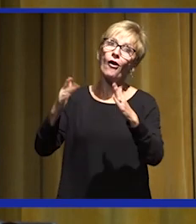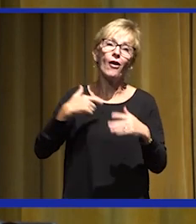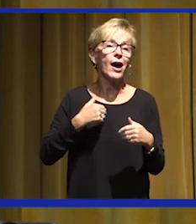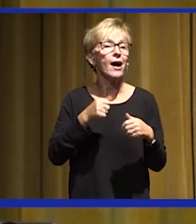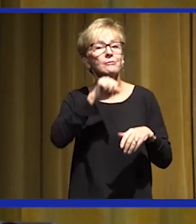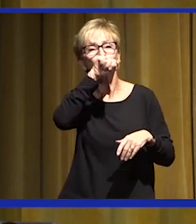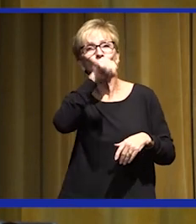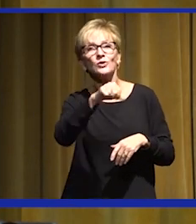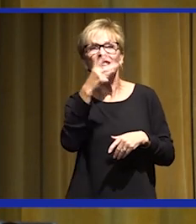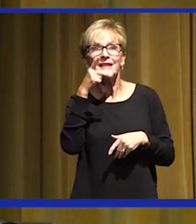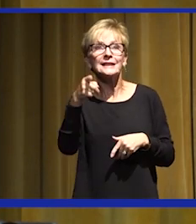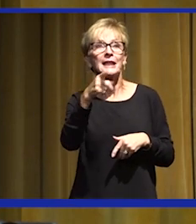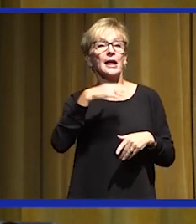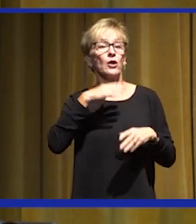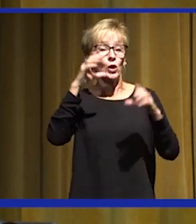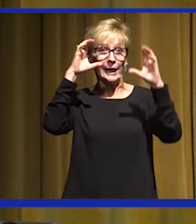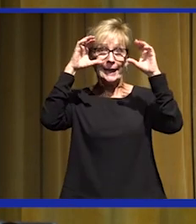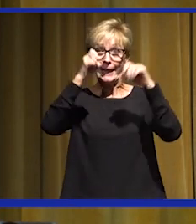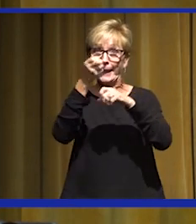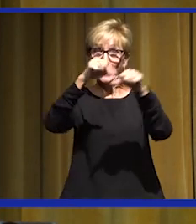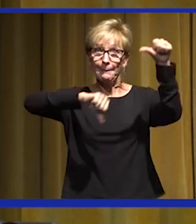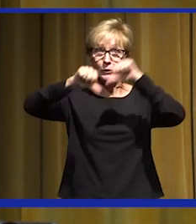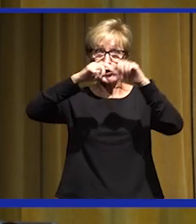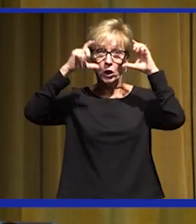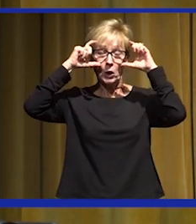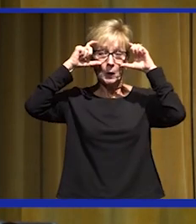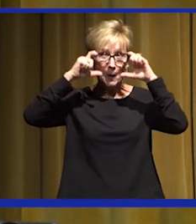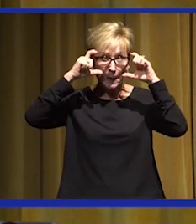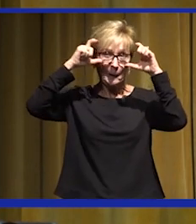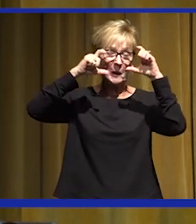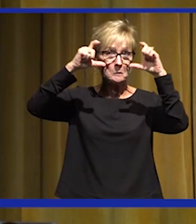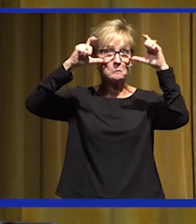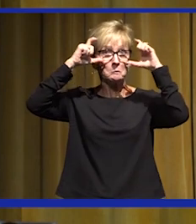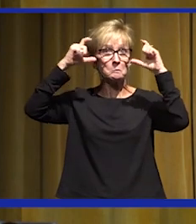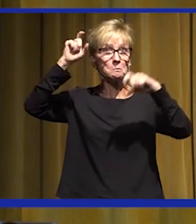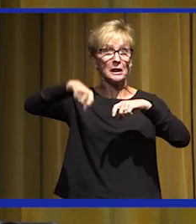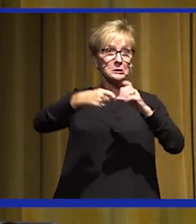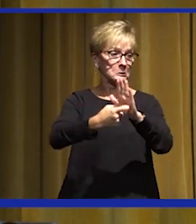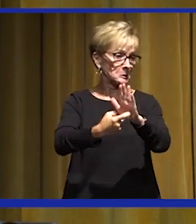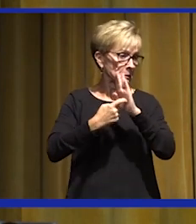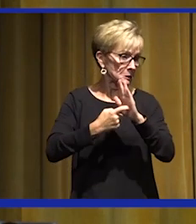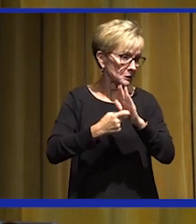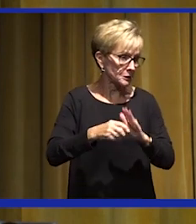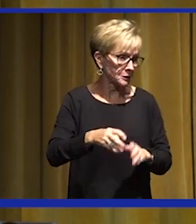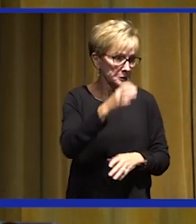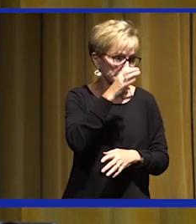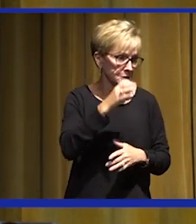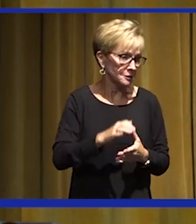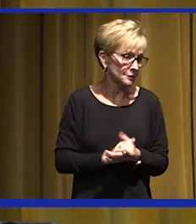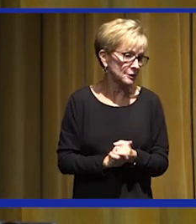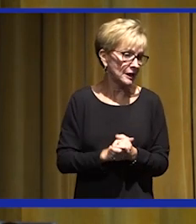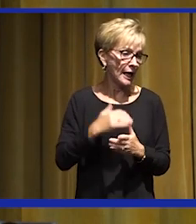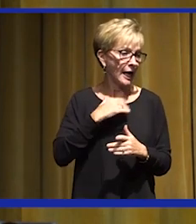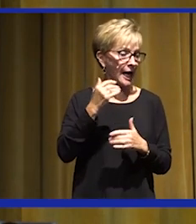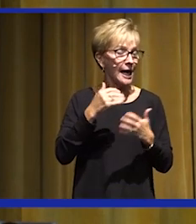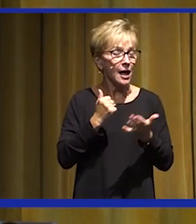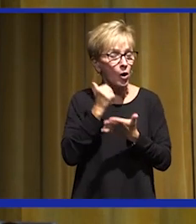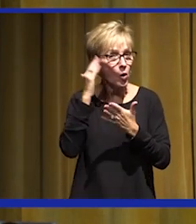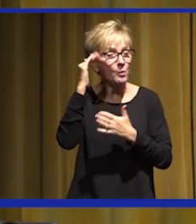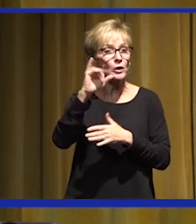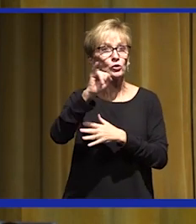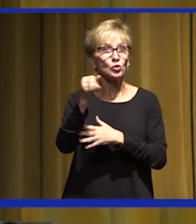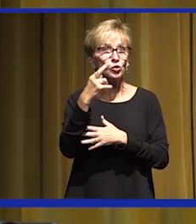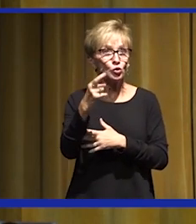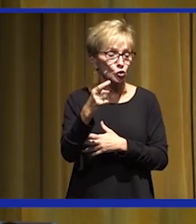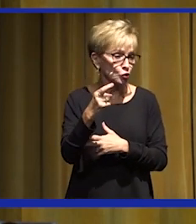to see you in your chemistry goggles as Miss Minor yelled because they weren't covering your eyes properly. I helped the juniors as they suffered through